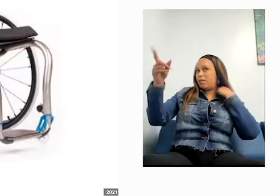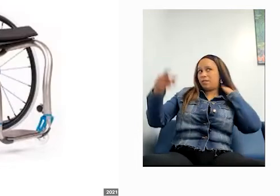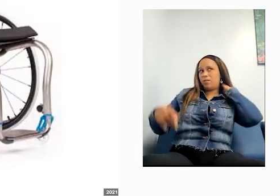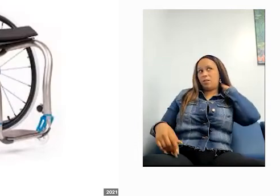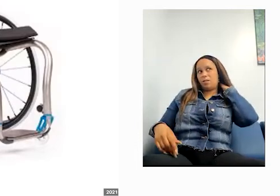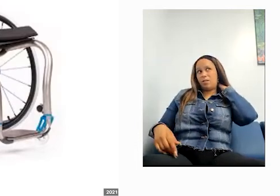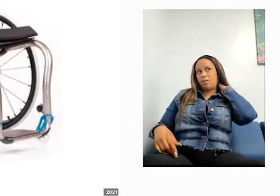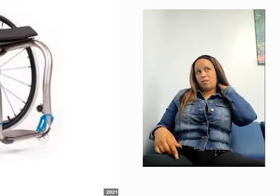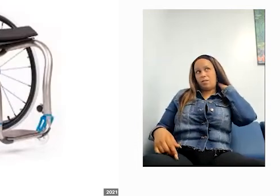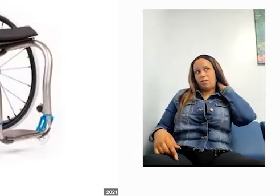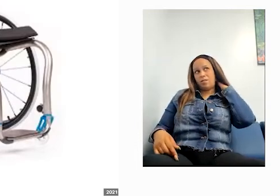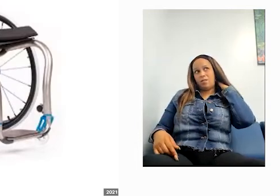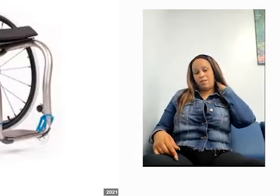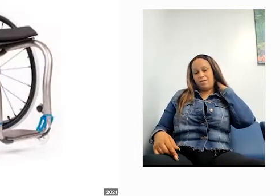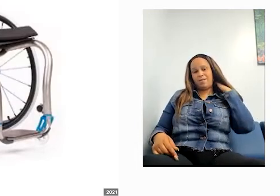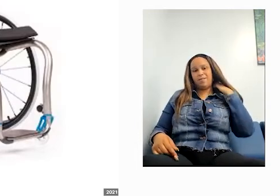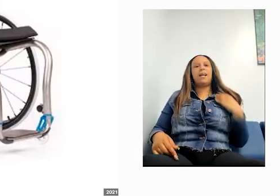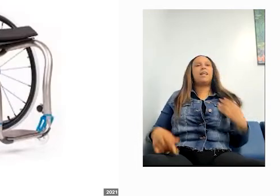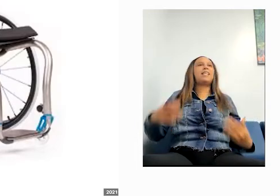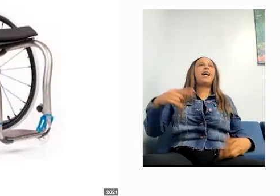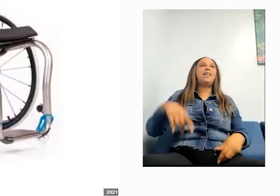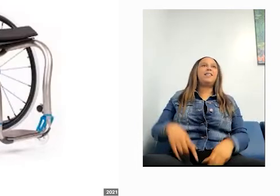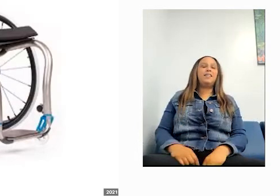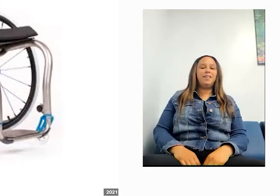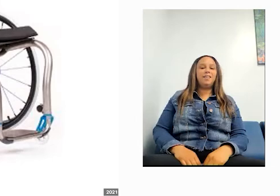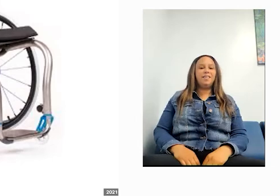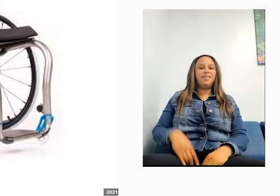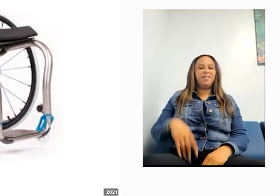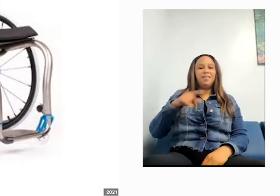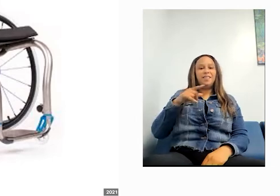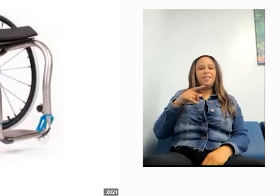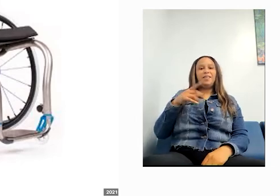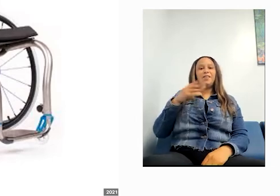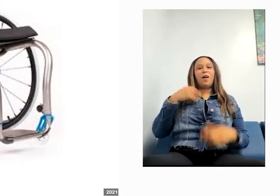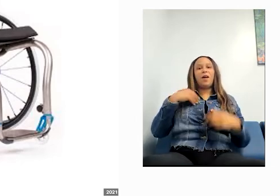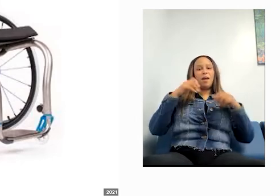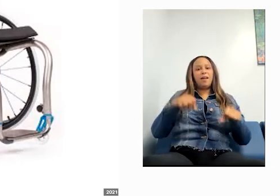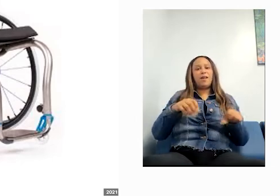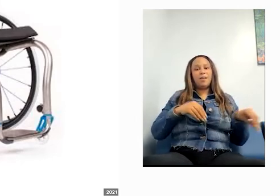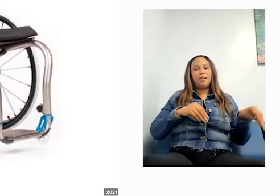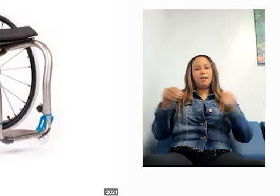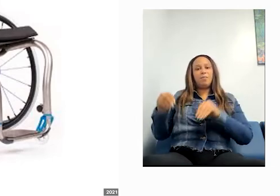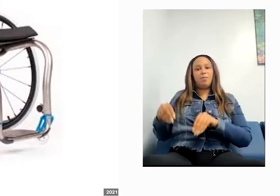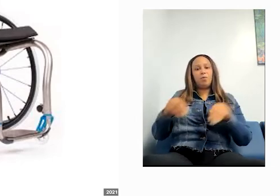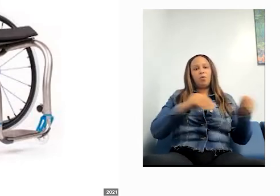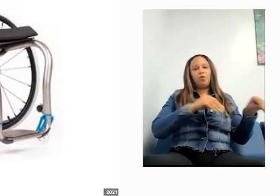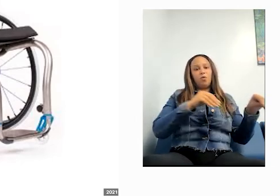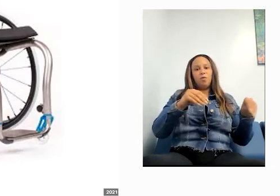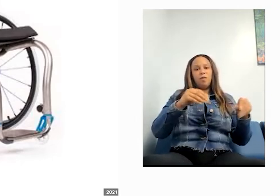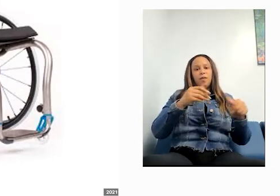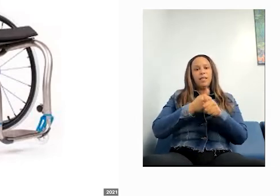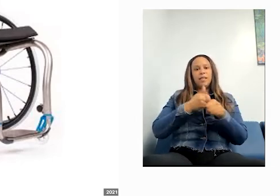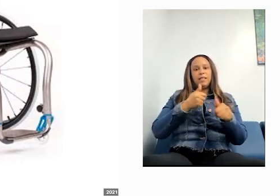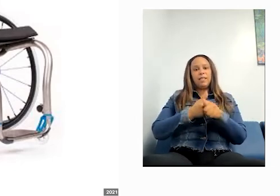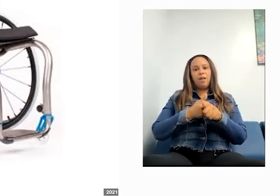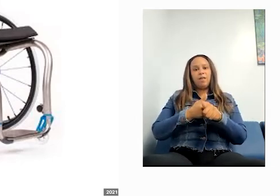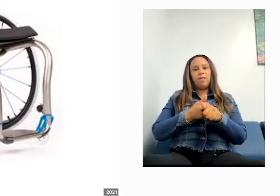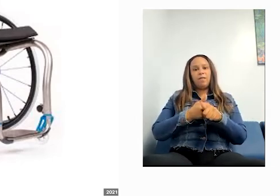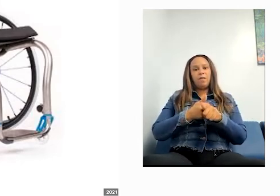of adjustable axle position because I can move the position on the seat rail itself.